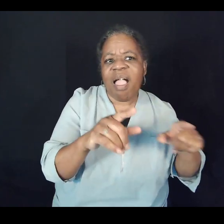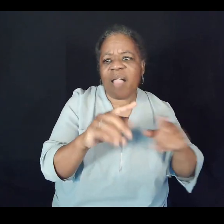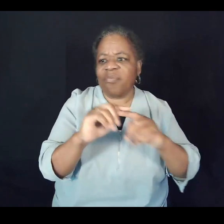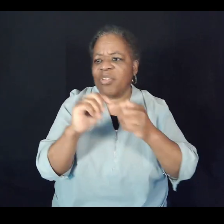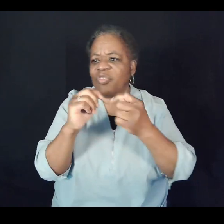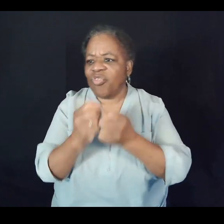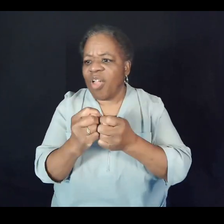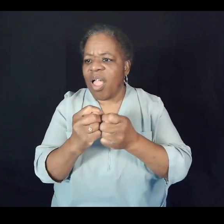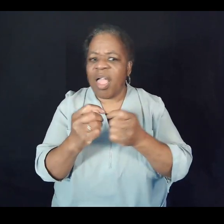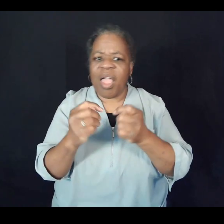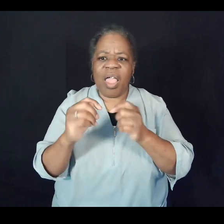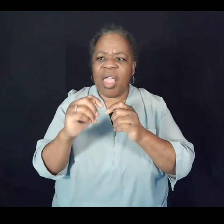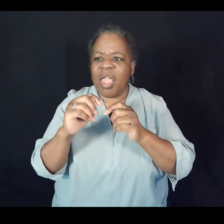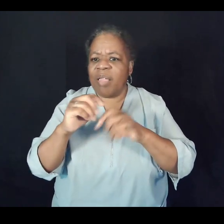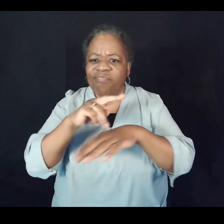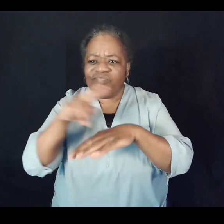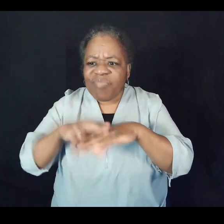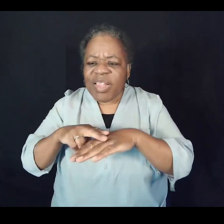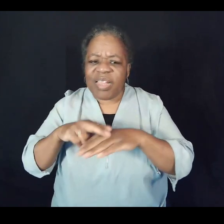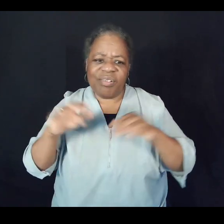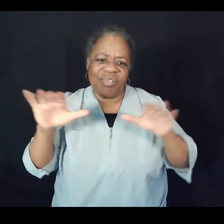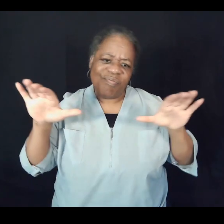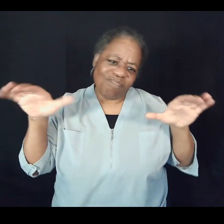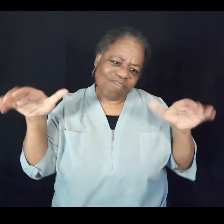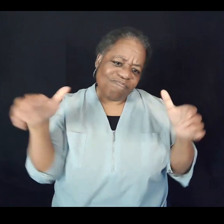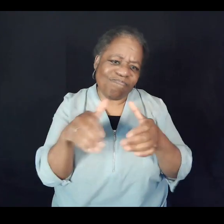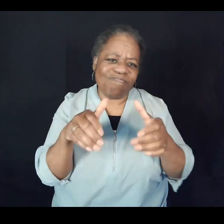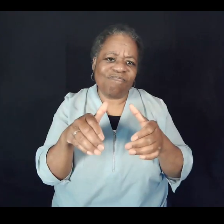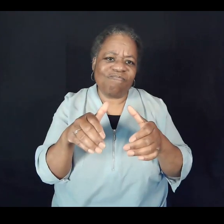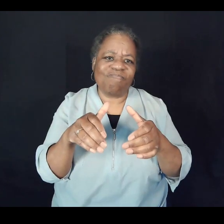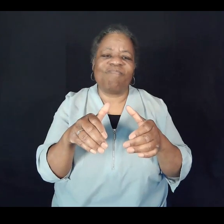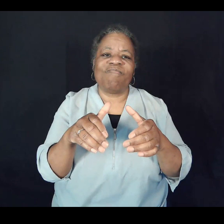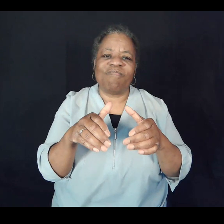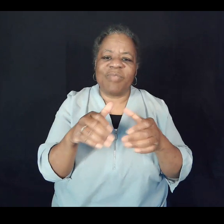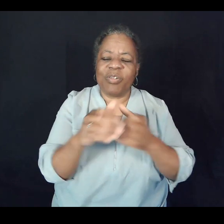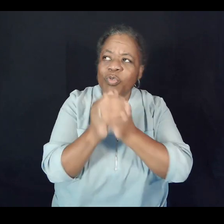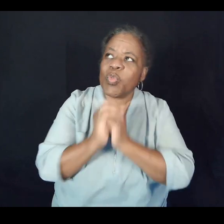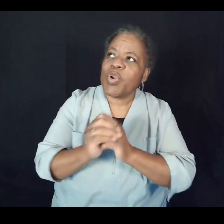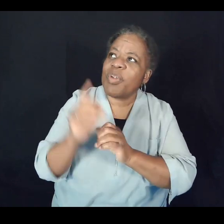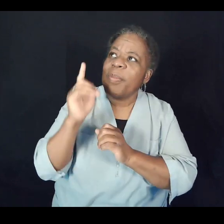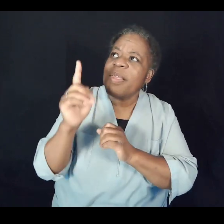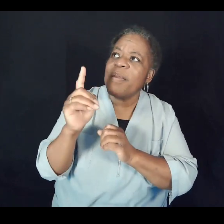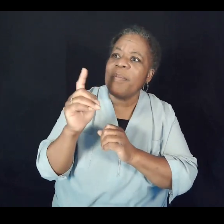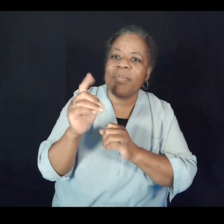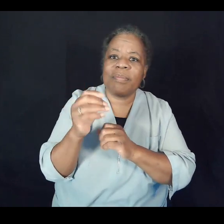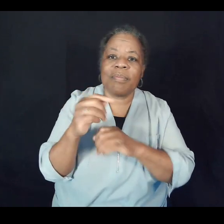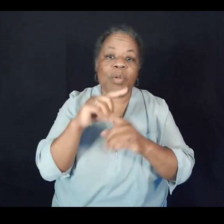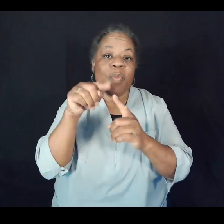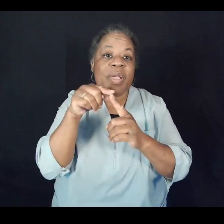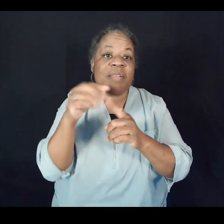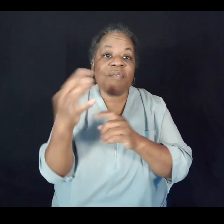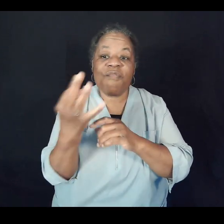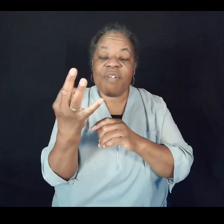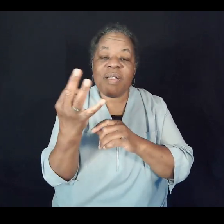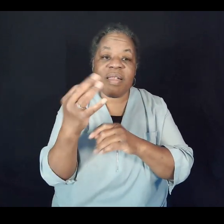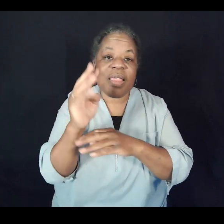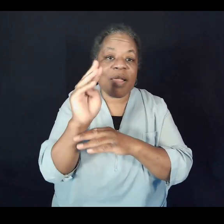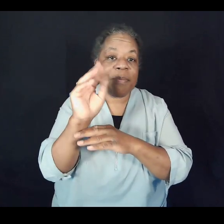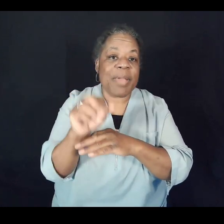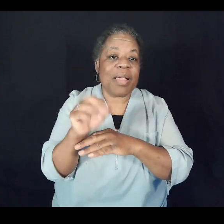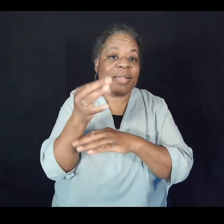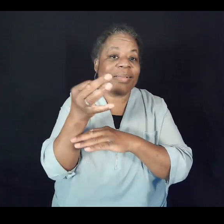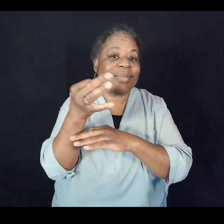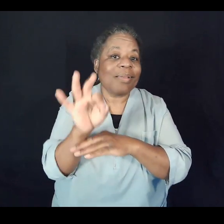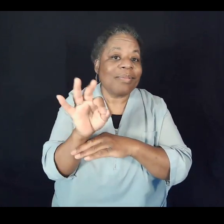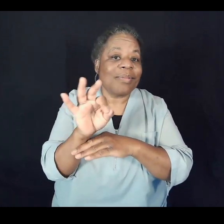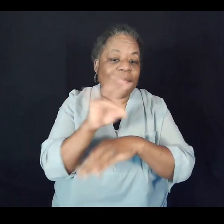And that is the vision that we have for this night. It will be on Friday, May 19th at 7 p.m. And our cafe will